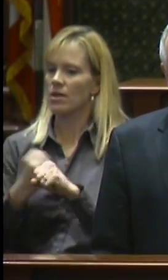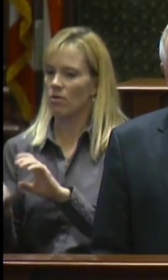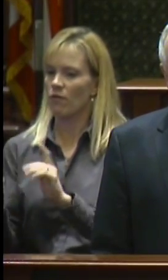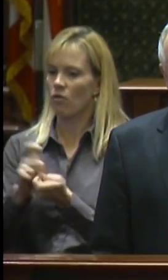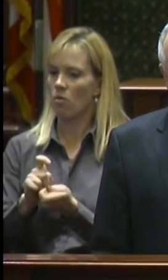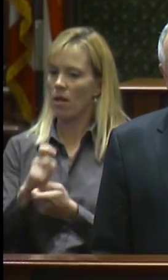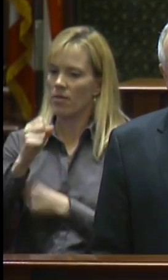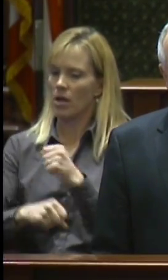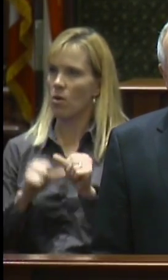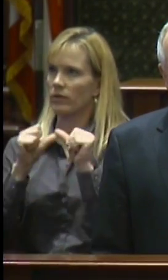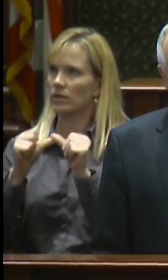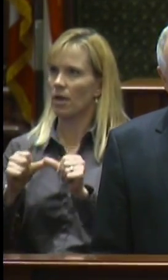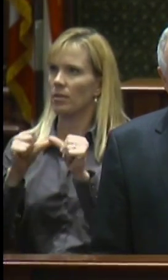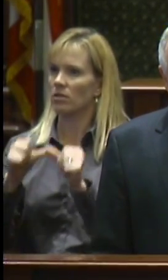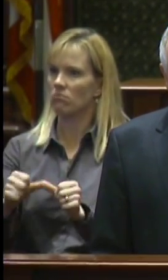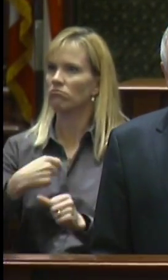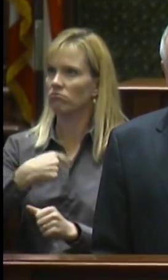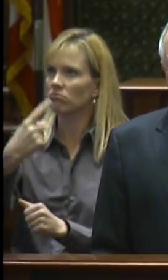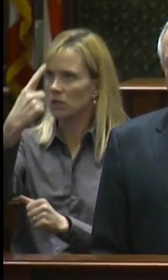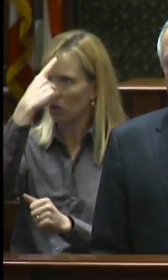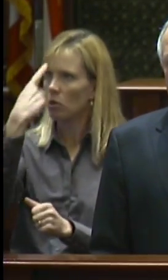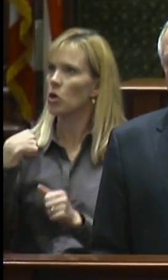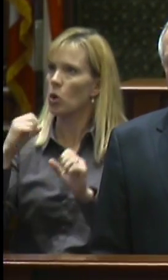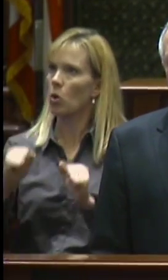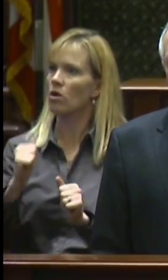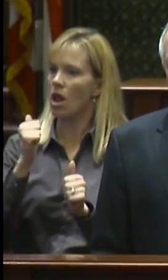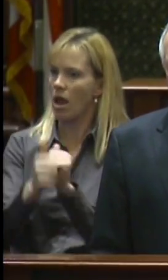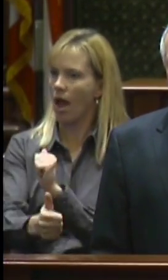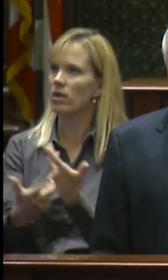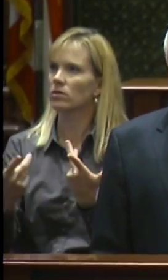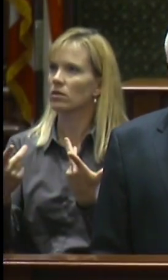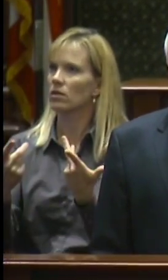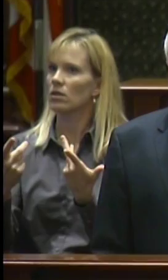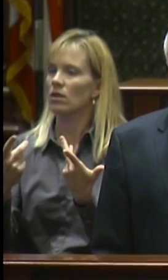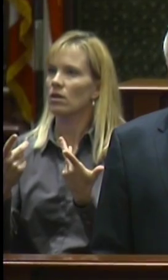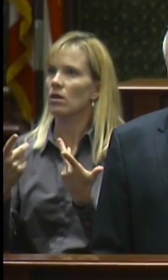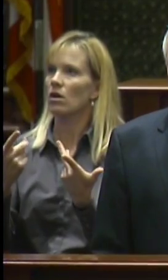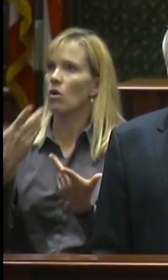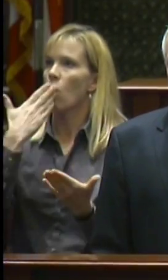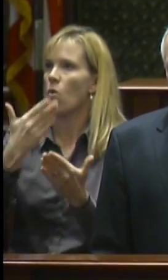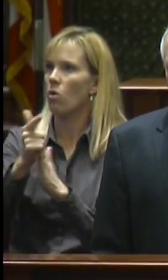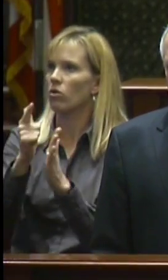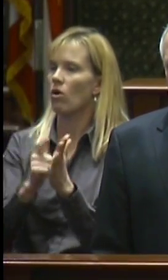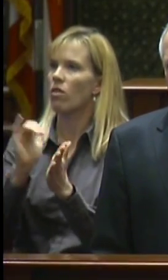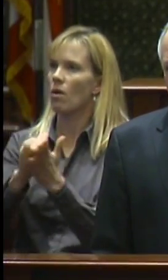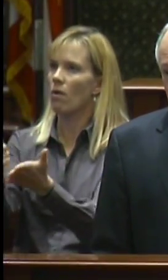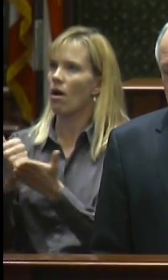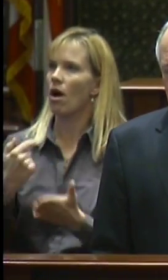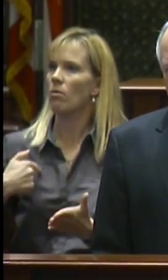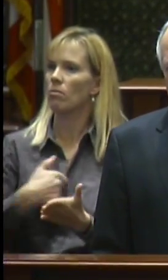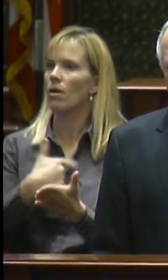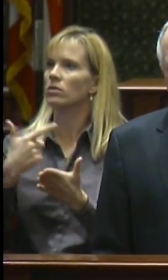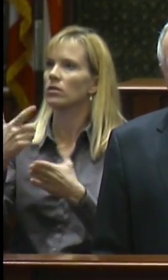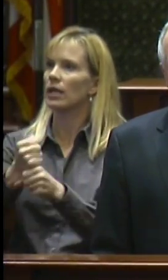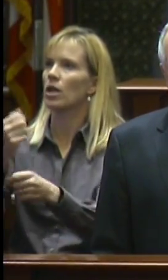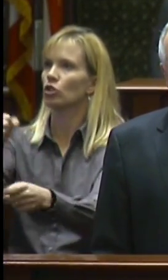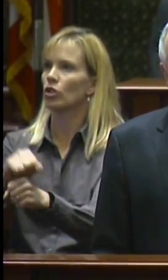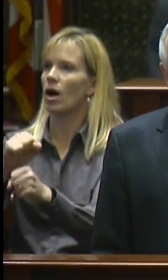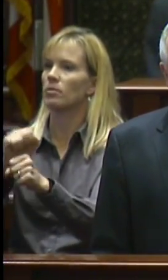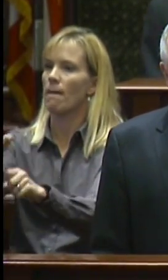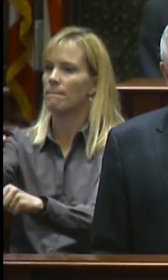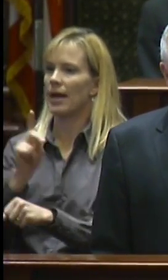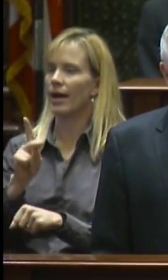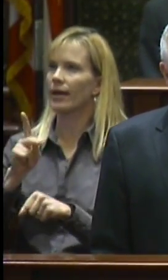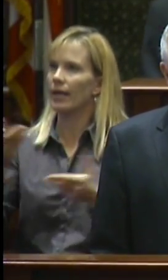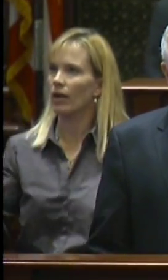of stabilization. I think we were enabled to enact a far-reaching law that will help us get jobs back on track